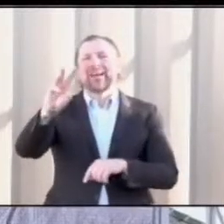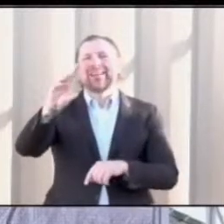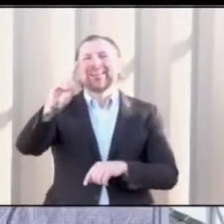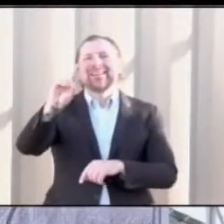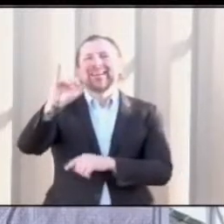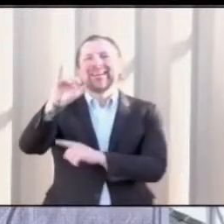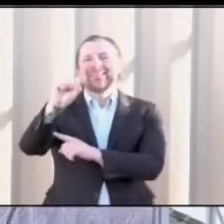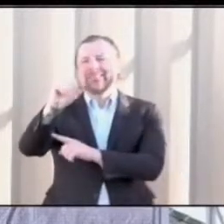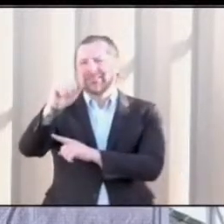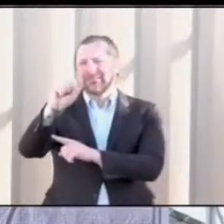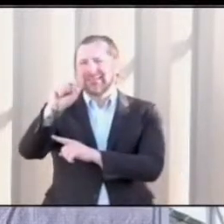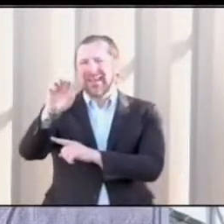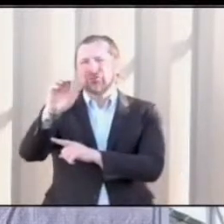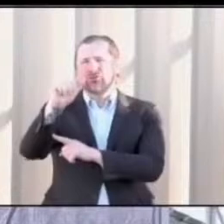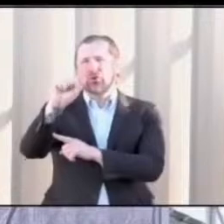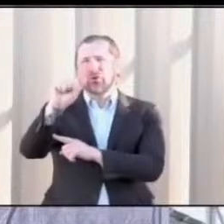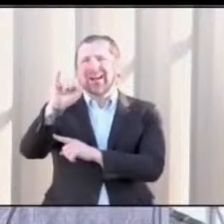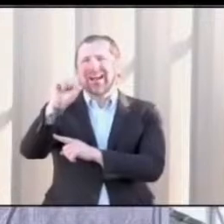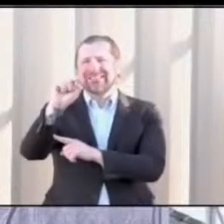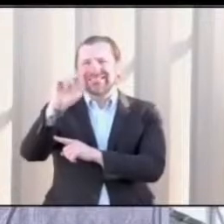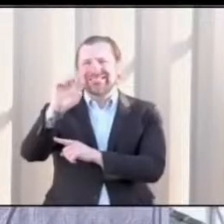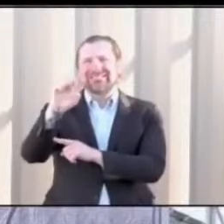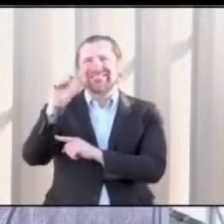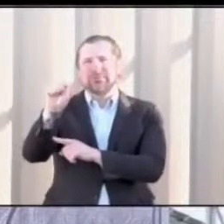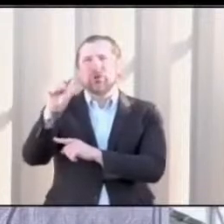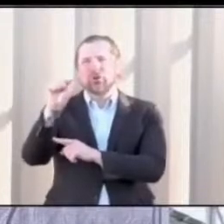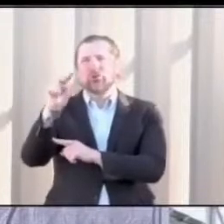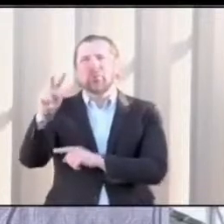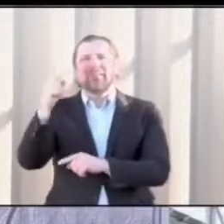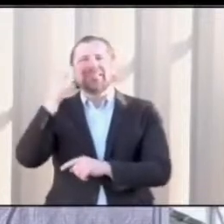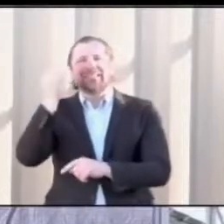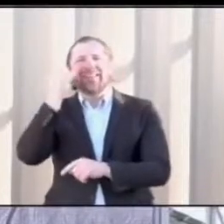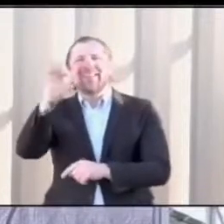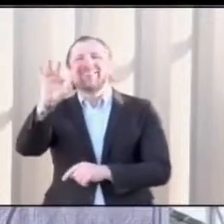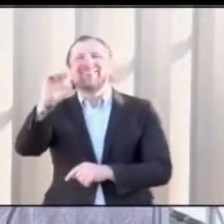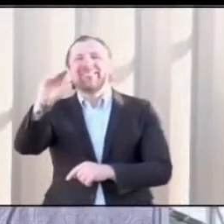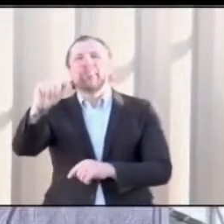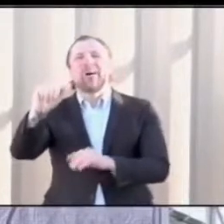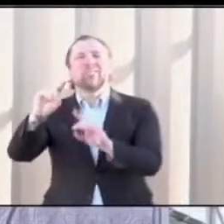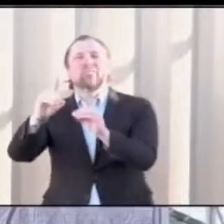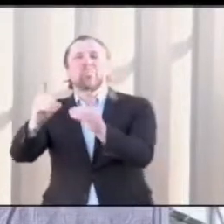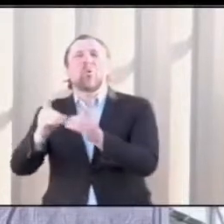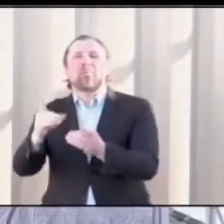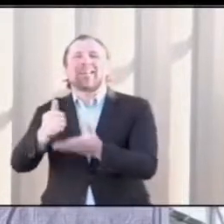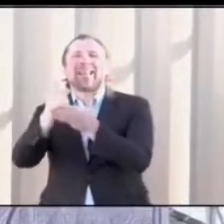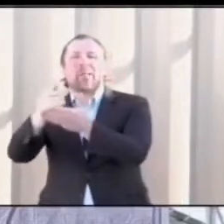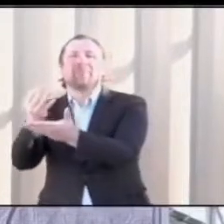disasterassistance.gov to see what FEMA can do. The first thing that will happen